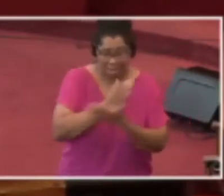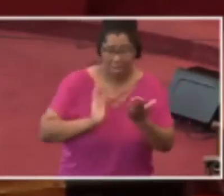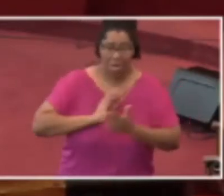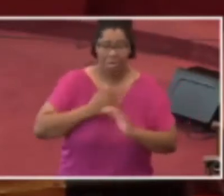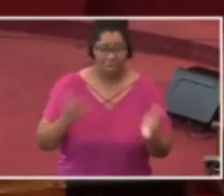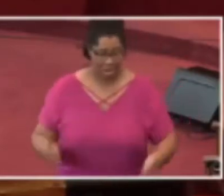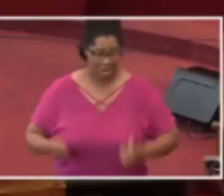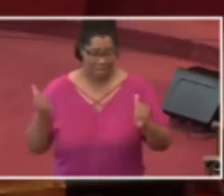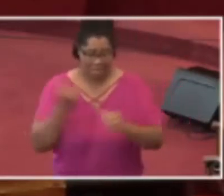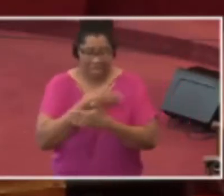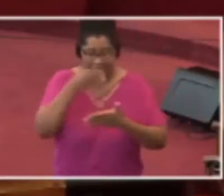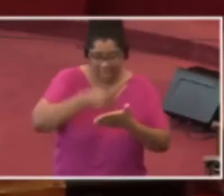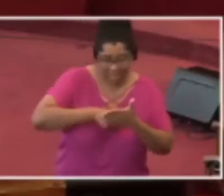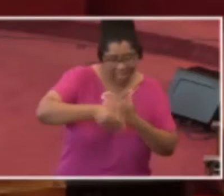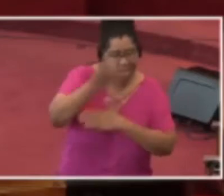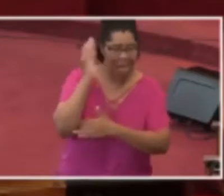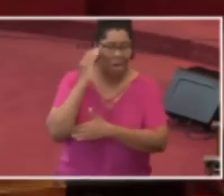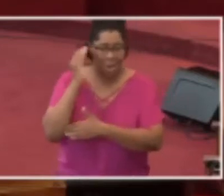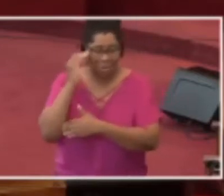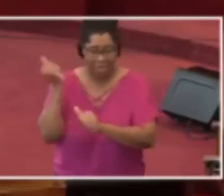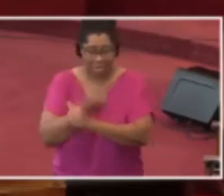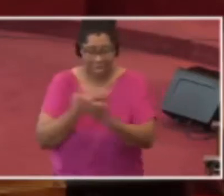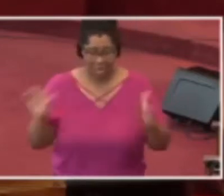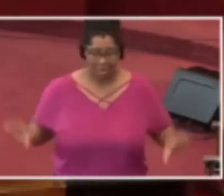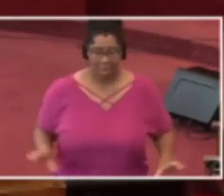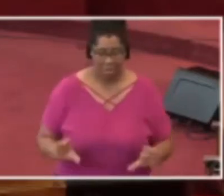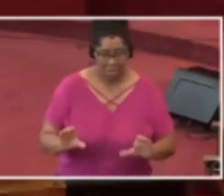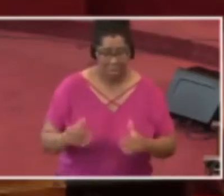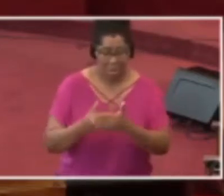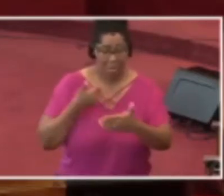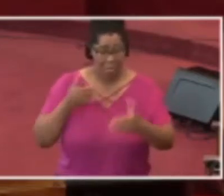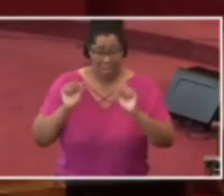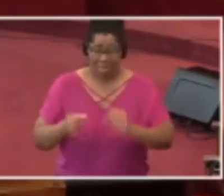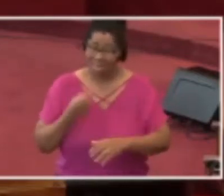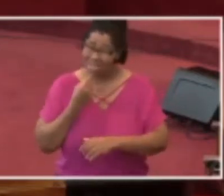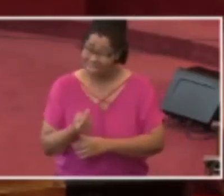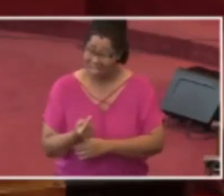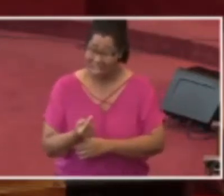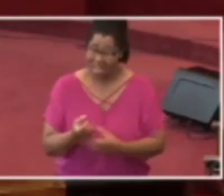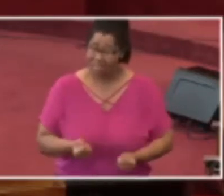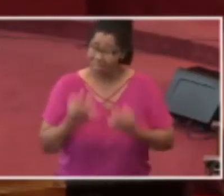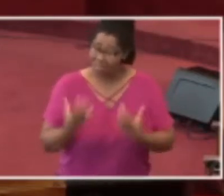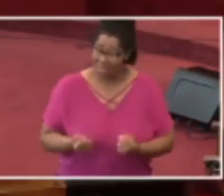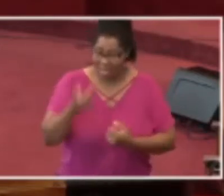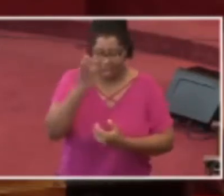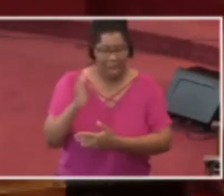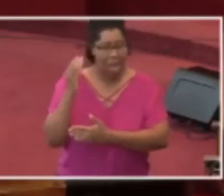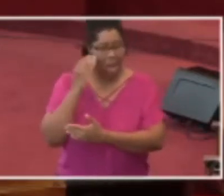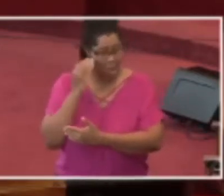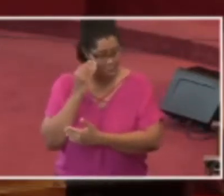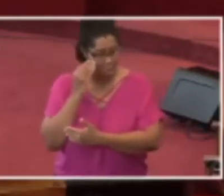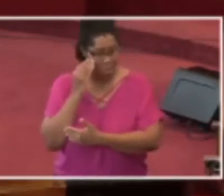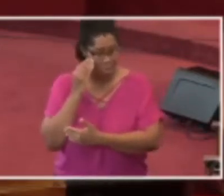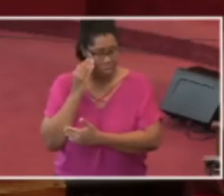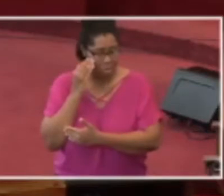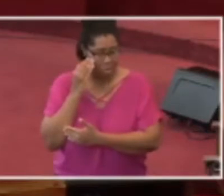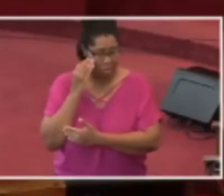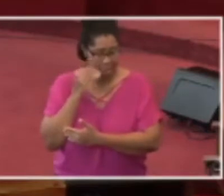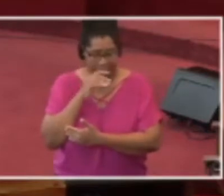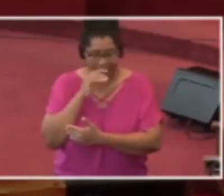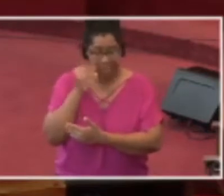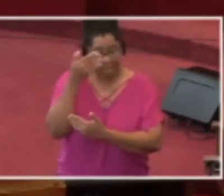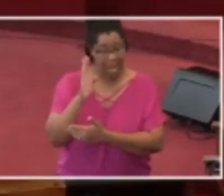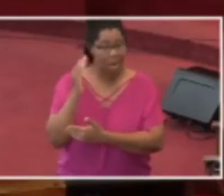lying down. He's familiar with all our ways. Before a word is on our tongues, he knows it completely. God knows